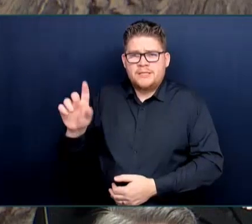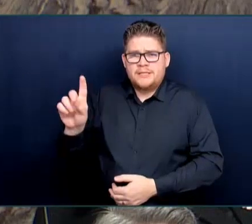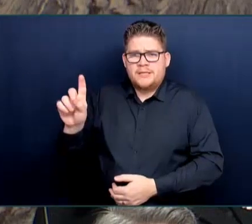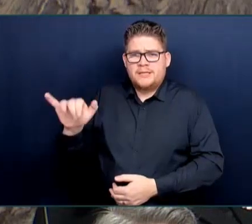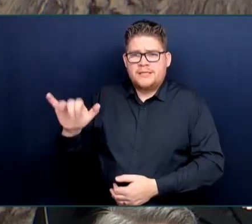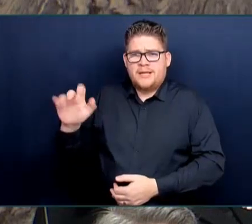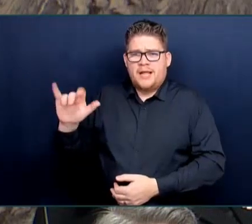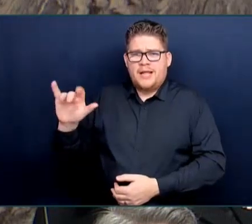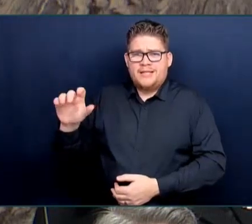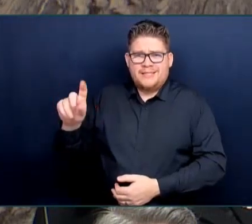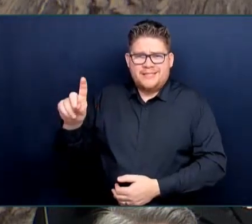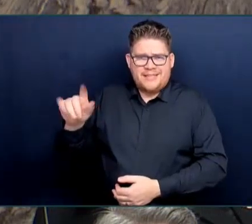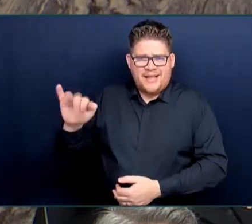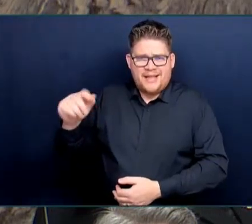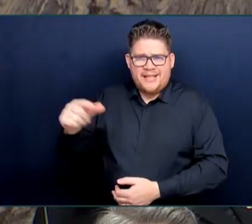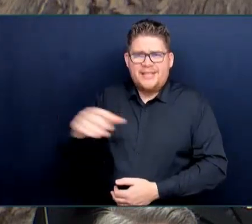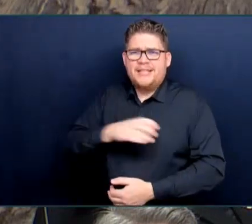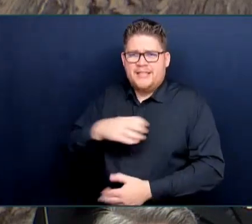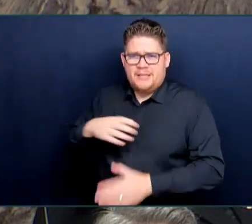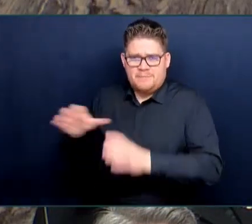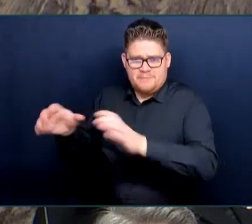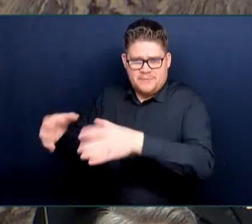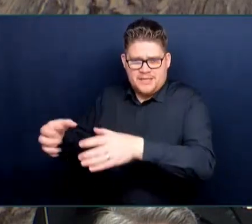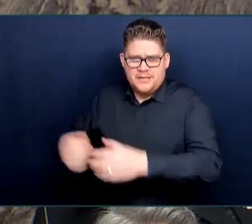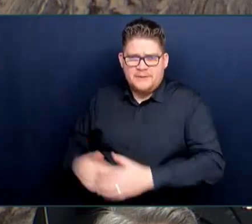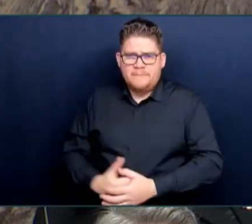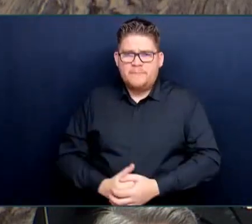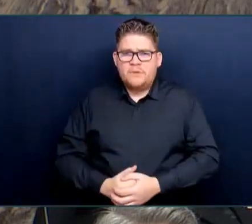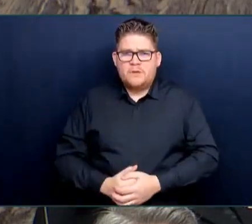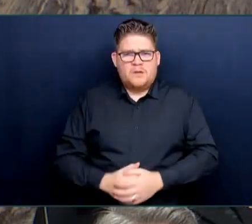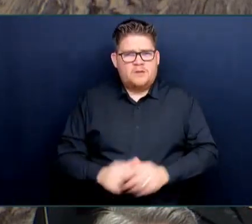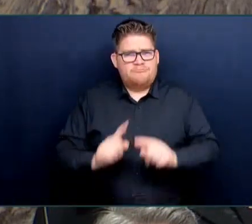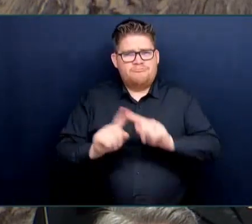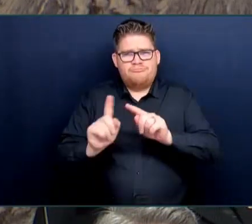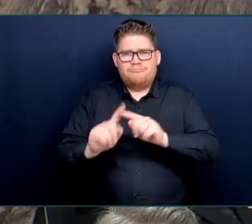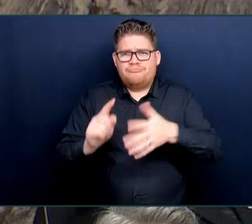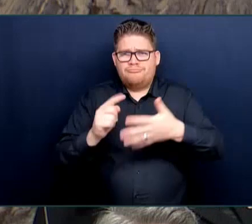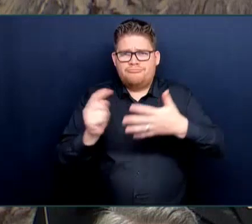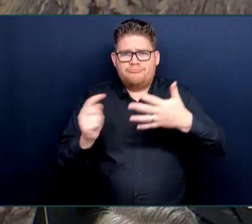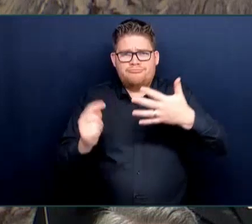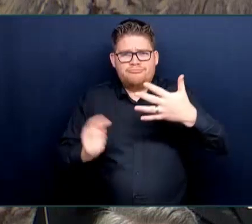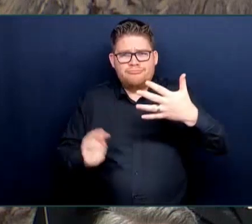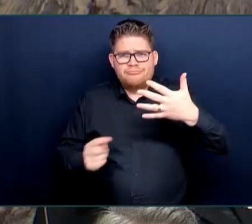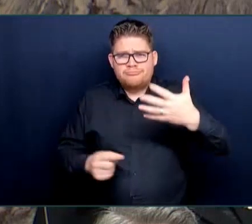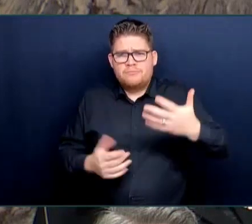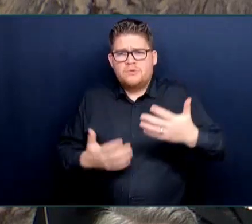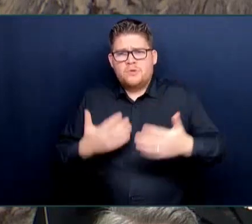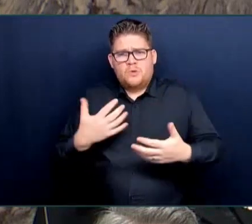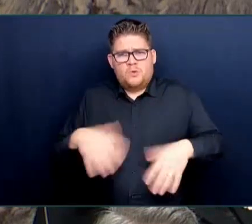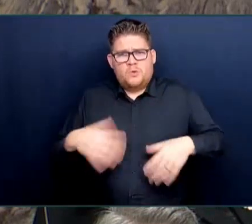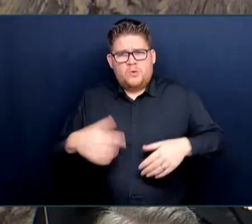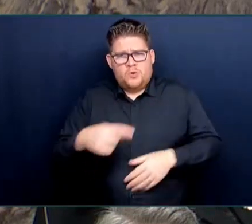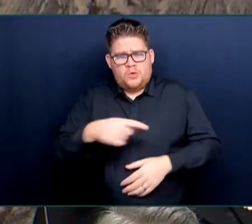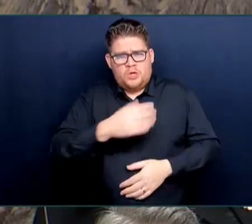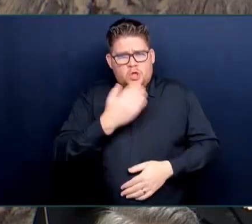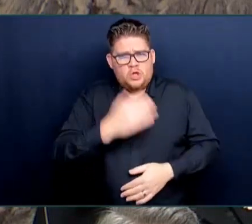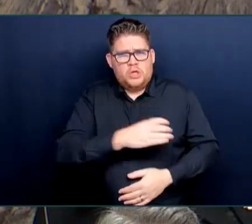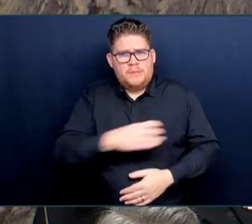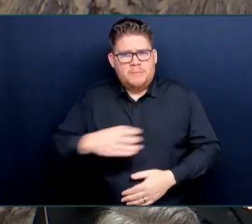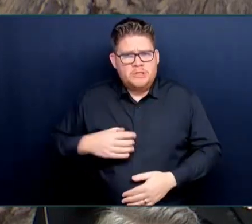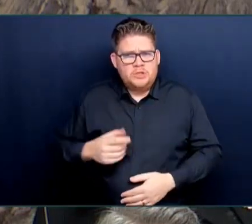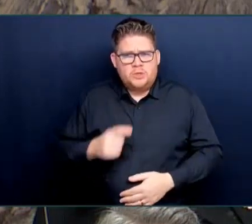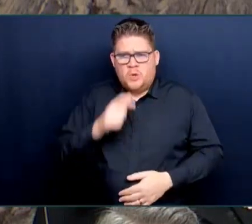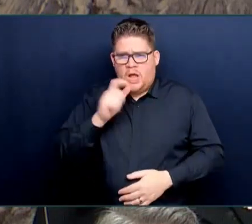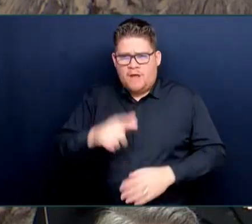Citizens Society. Known as a good listener and one who could see past his own direct interests for the good of all, Jack was a consensus builder and